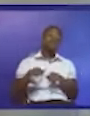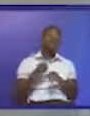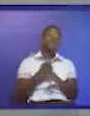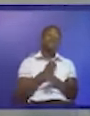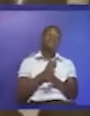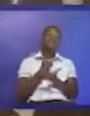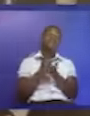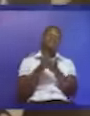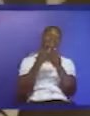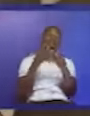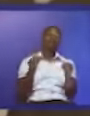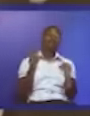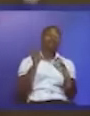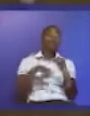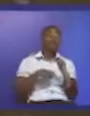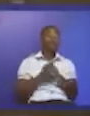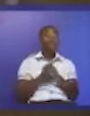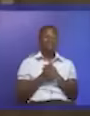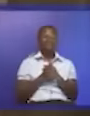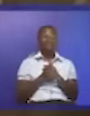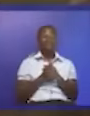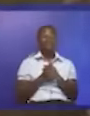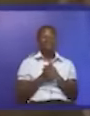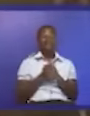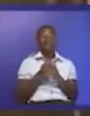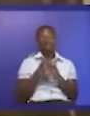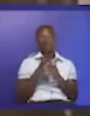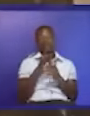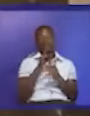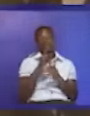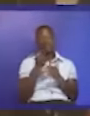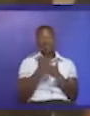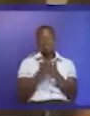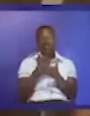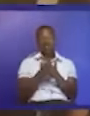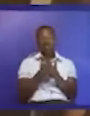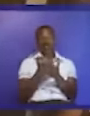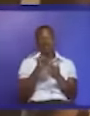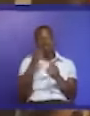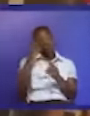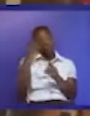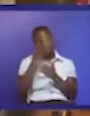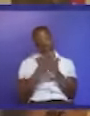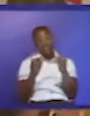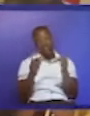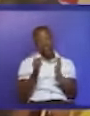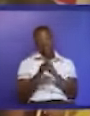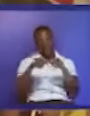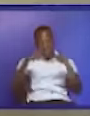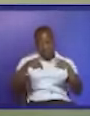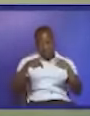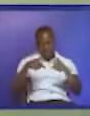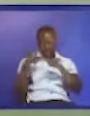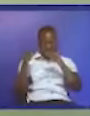that. There is a decree that Ghana has been waiting for. We have come tonight to make those decrees.